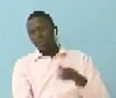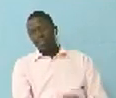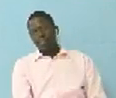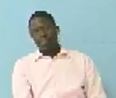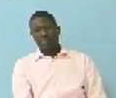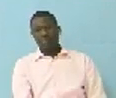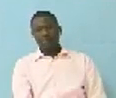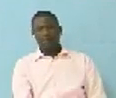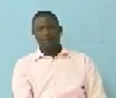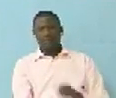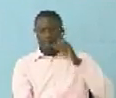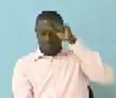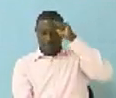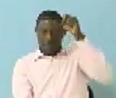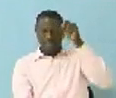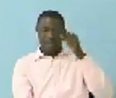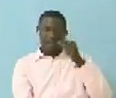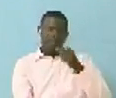President and Commander-in-Chief.